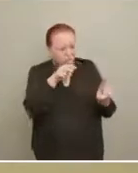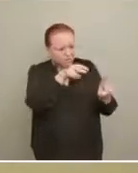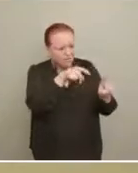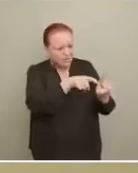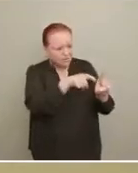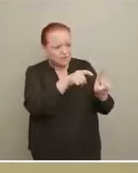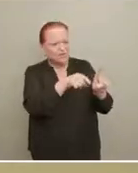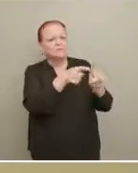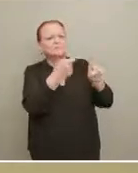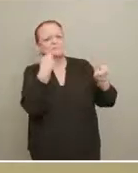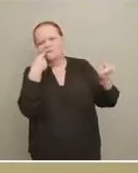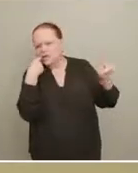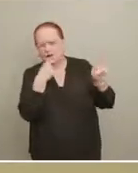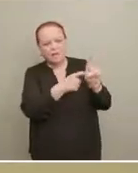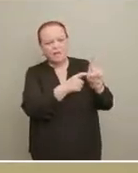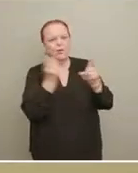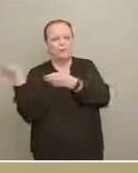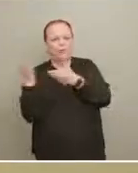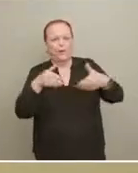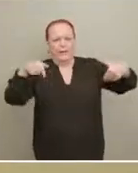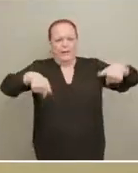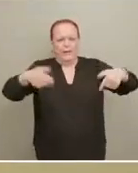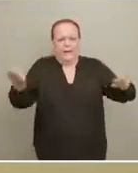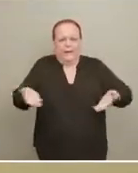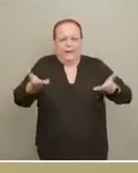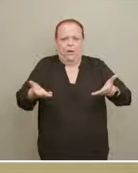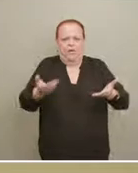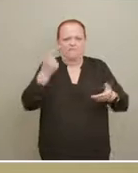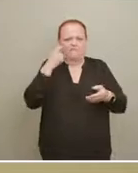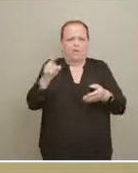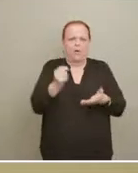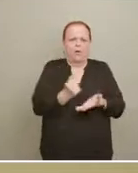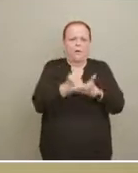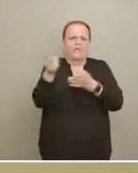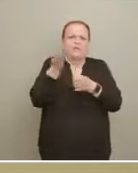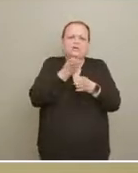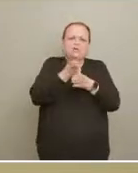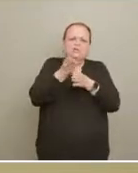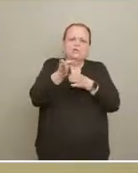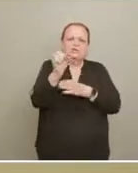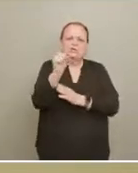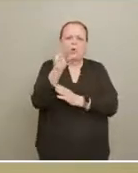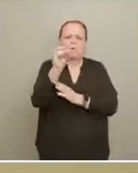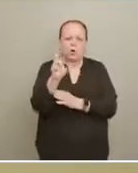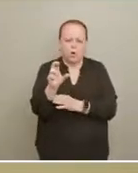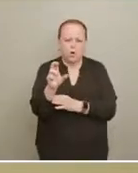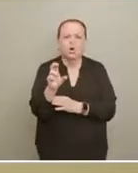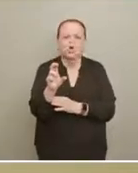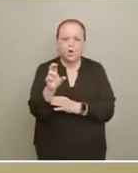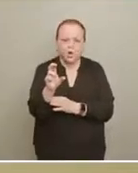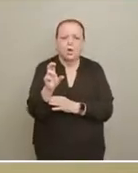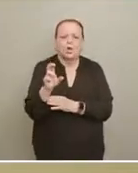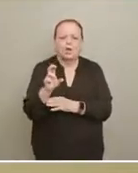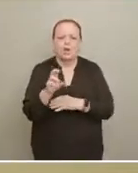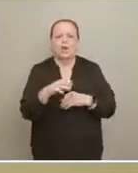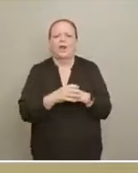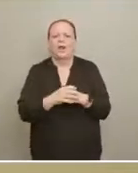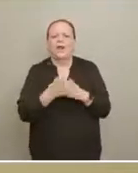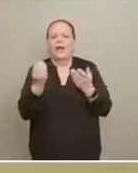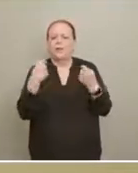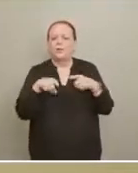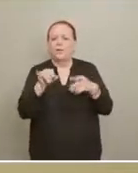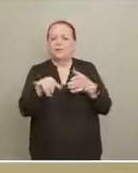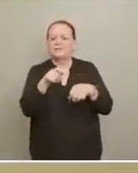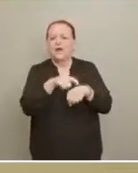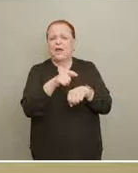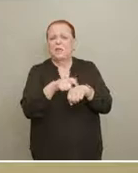could bring them in here to the sobering center, and they can have an opportunity to sober up. But during that time, a clinician, an alcohol